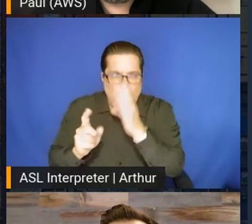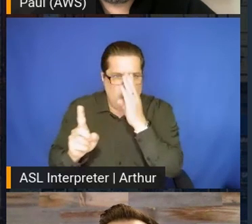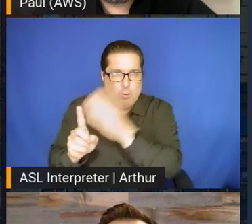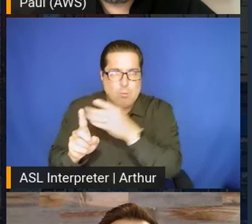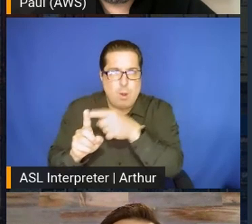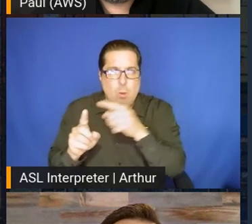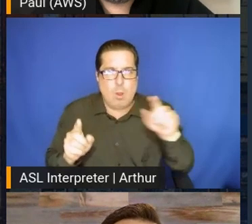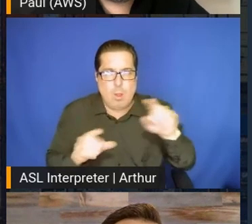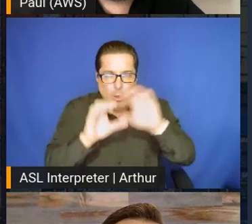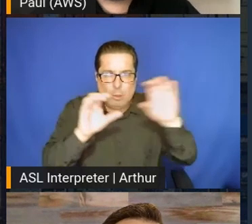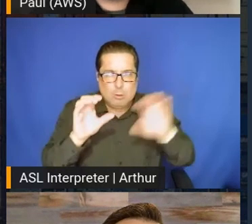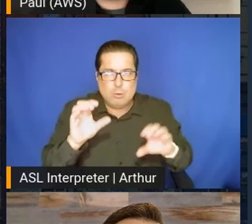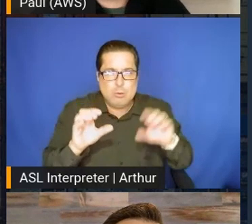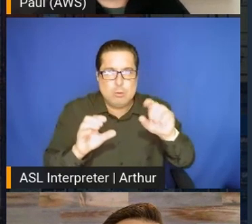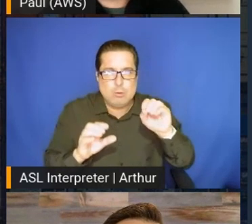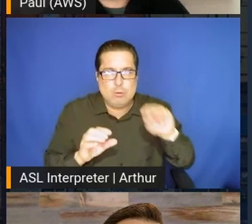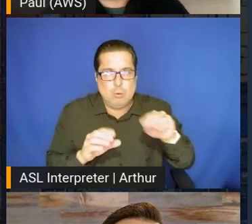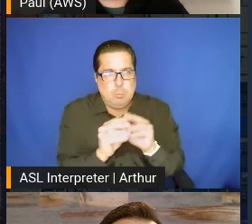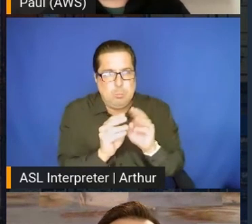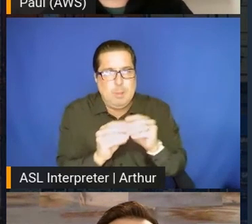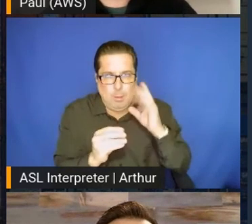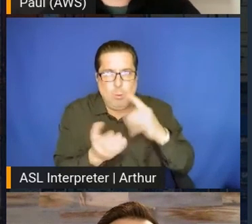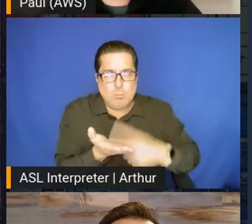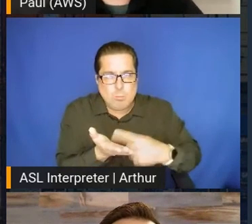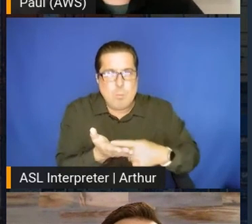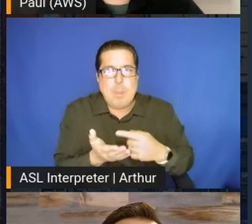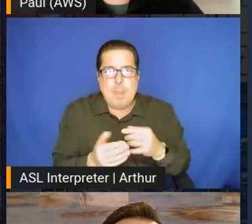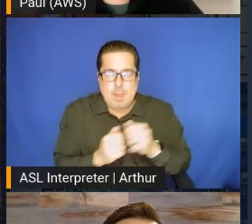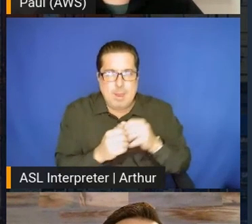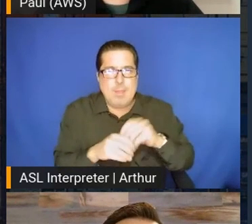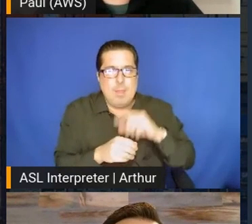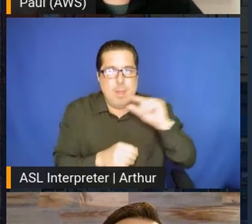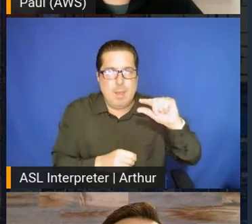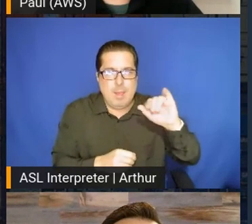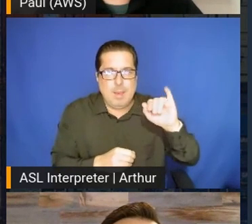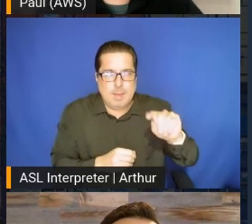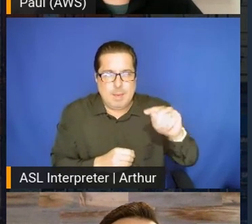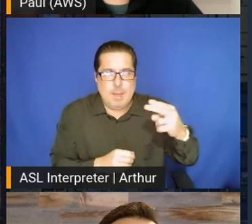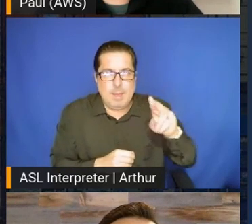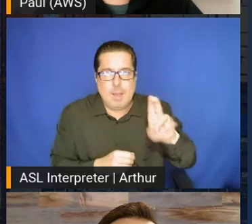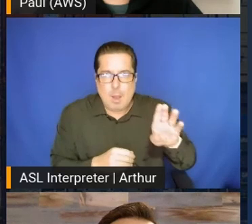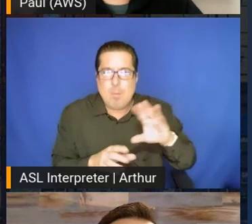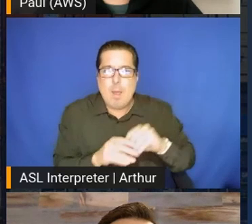lot of the details you'll find on the GitHub, including the the roadmap.